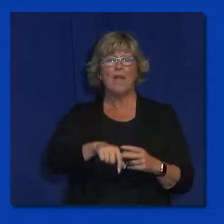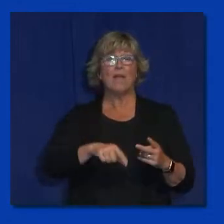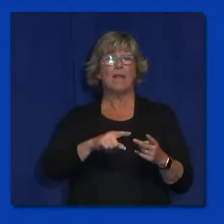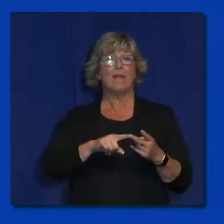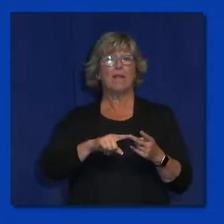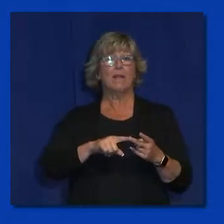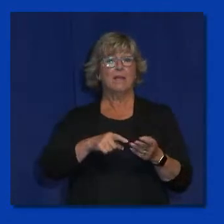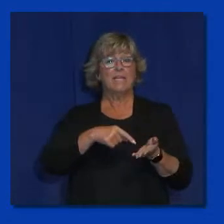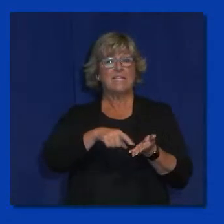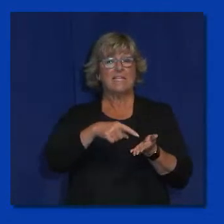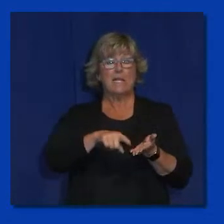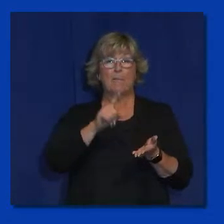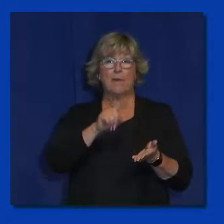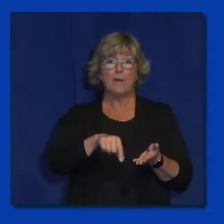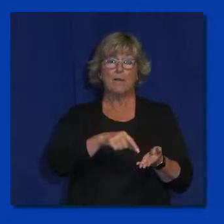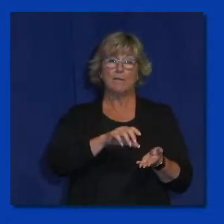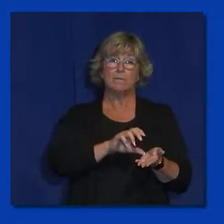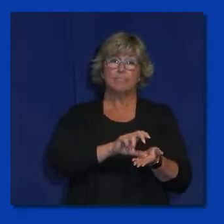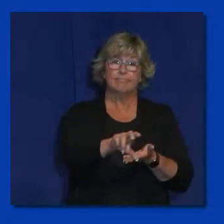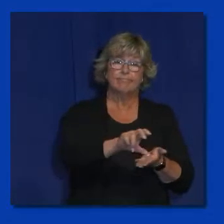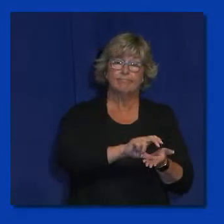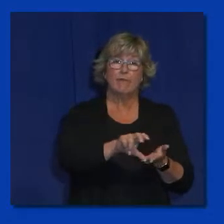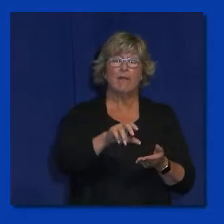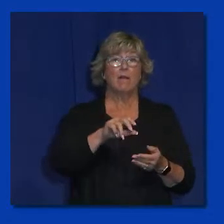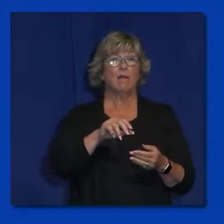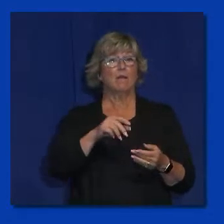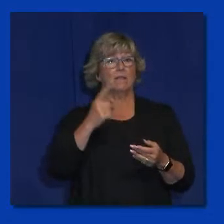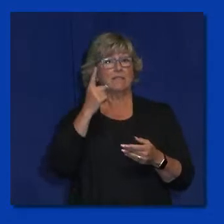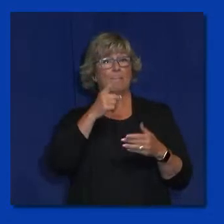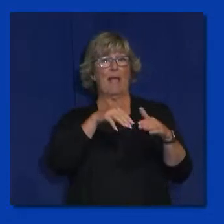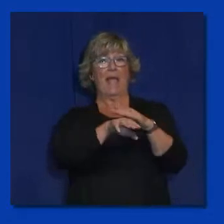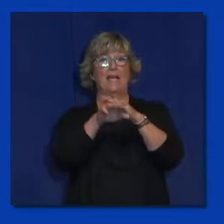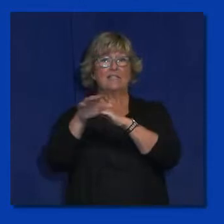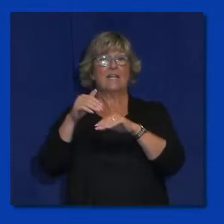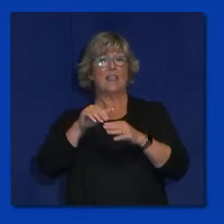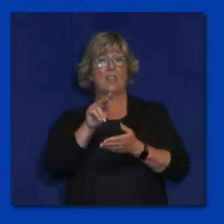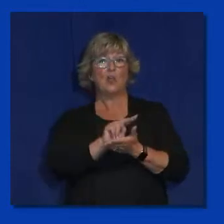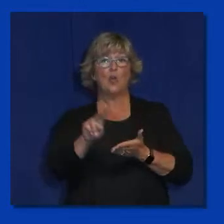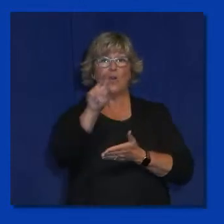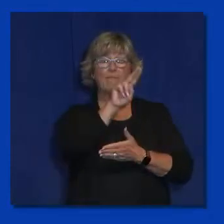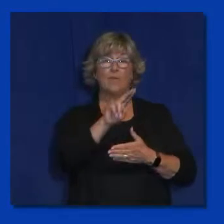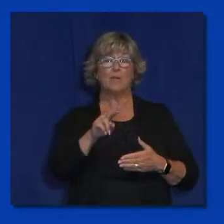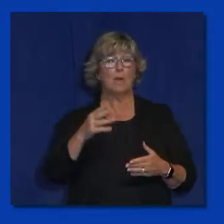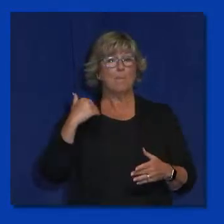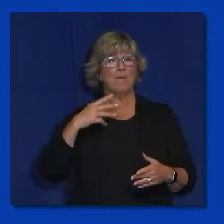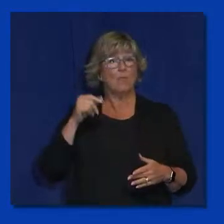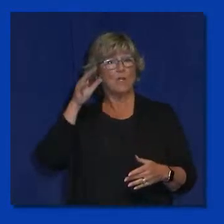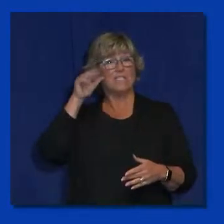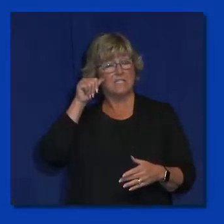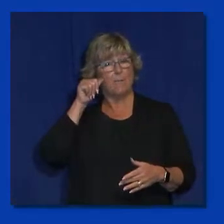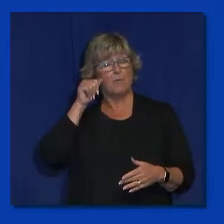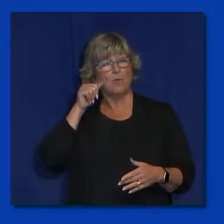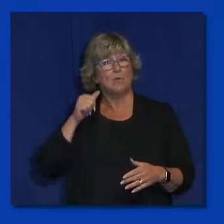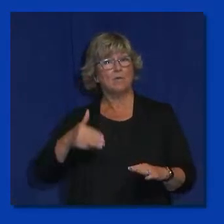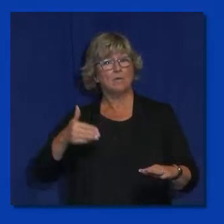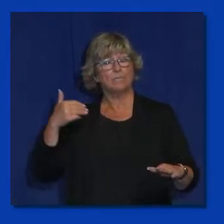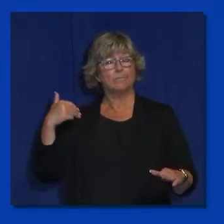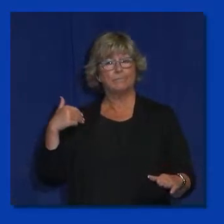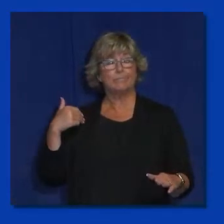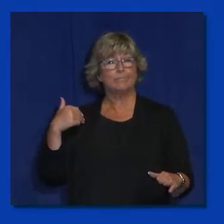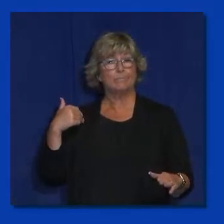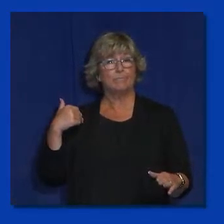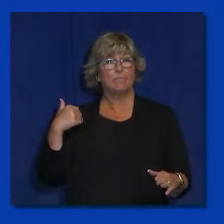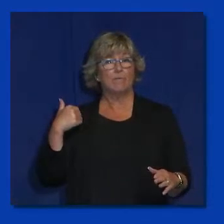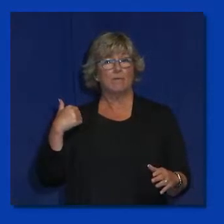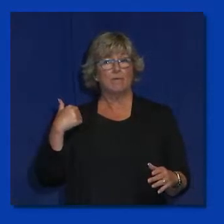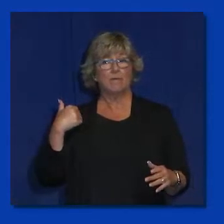and addressing issues of access at our universities, something that was stubborn. There were some efforts in the past that didn't